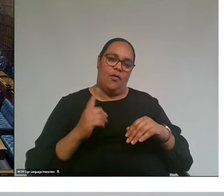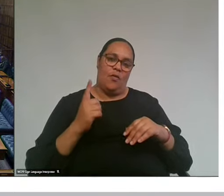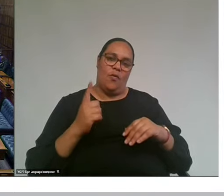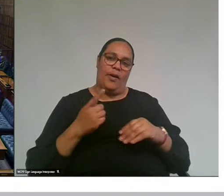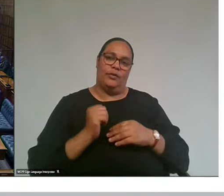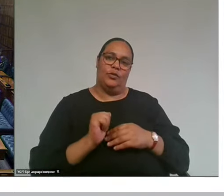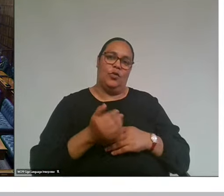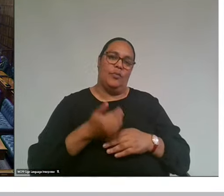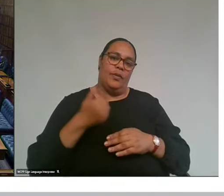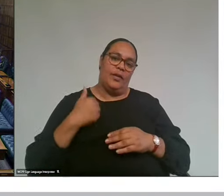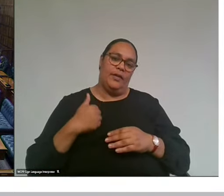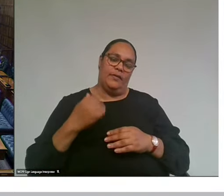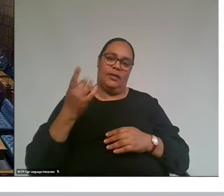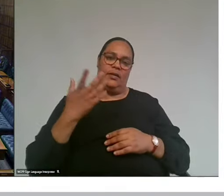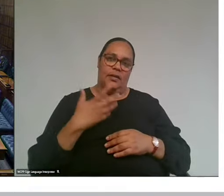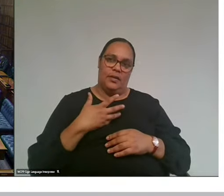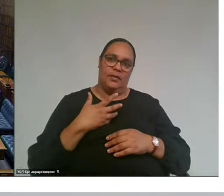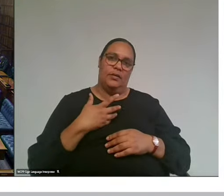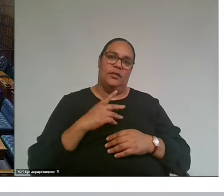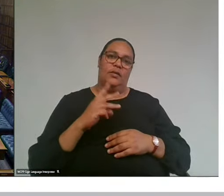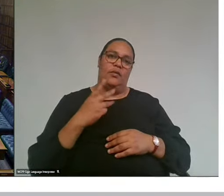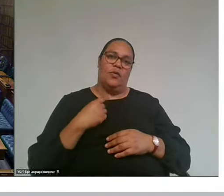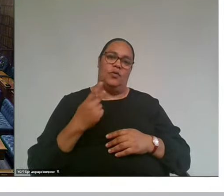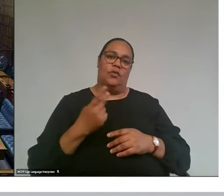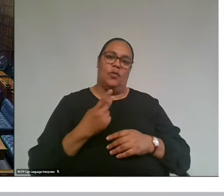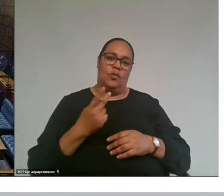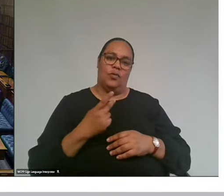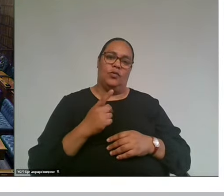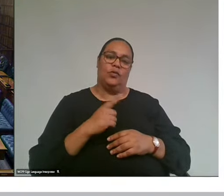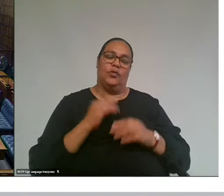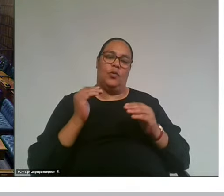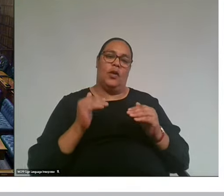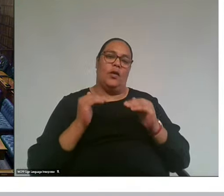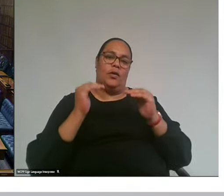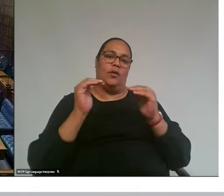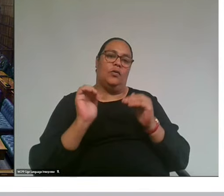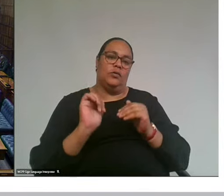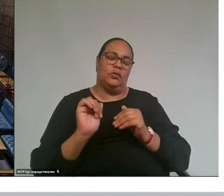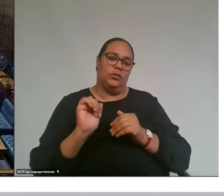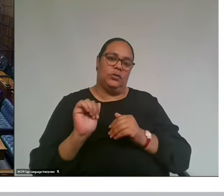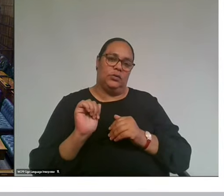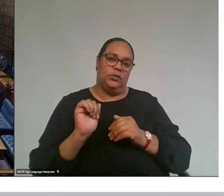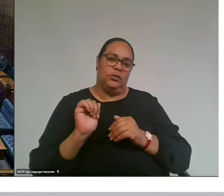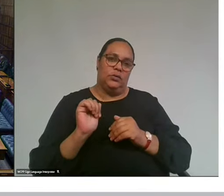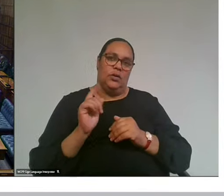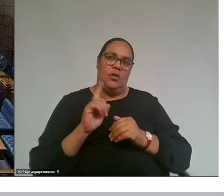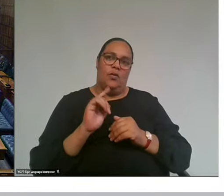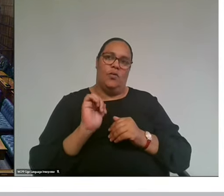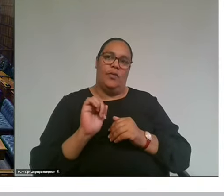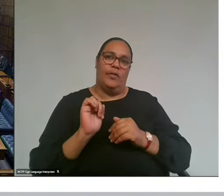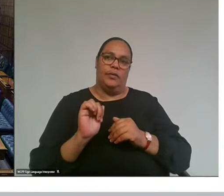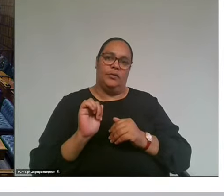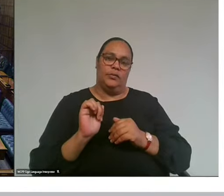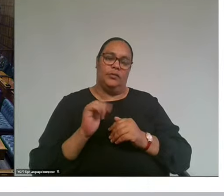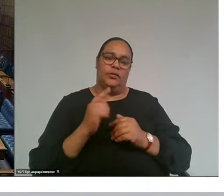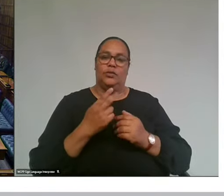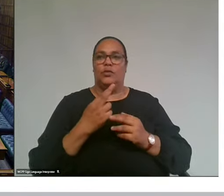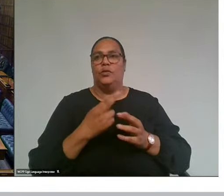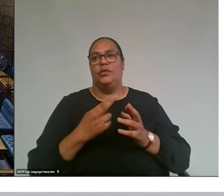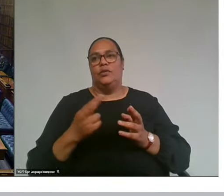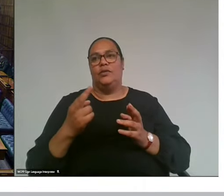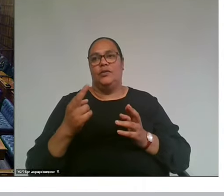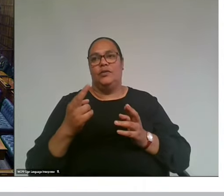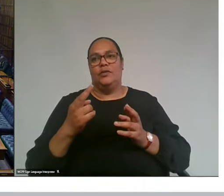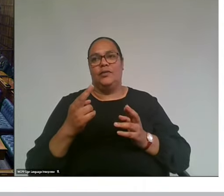previous indicators was also to enhance um what they call resource